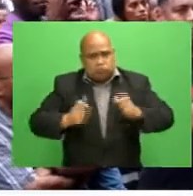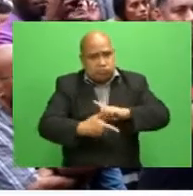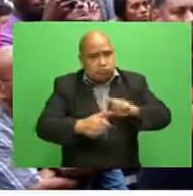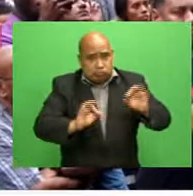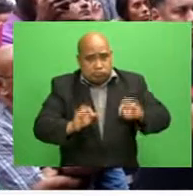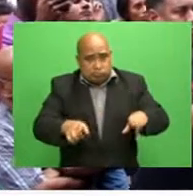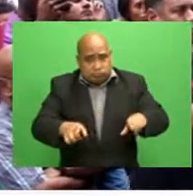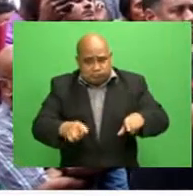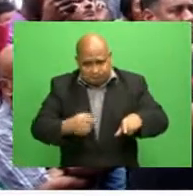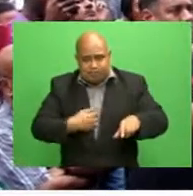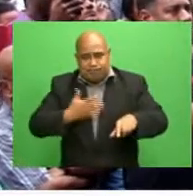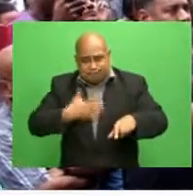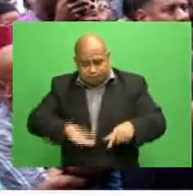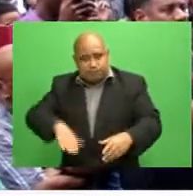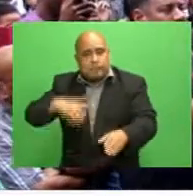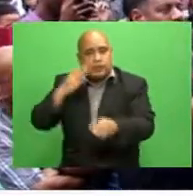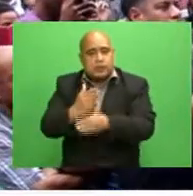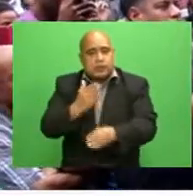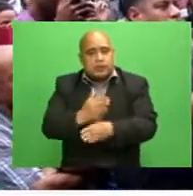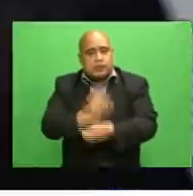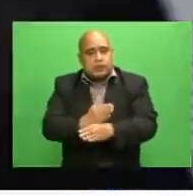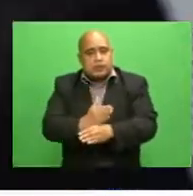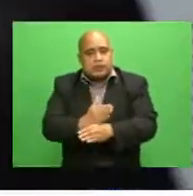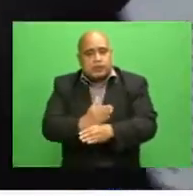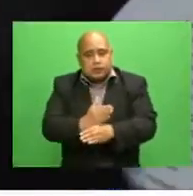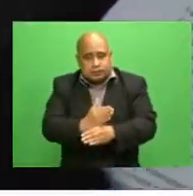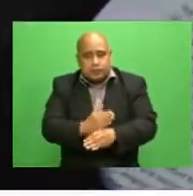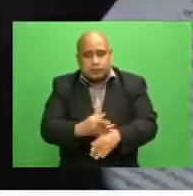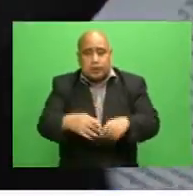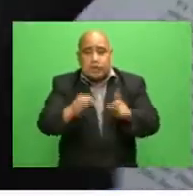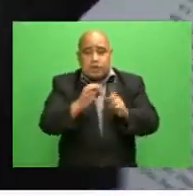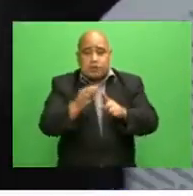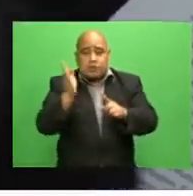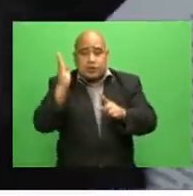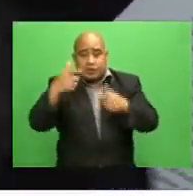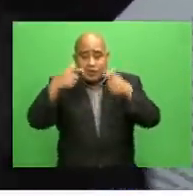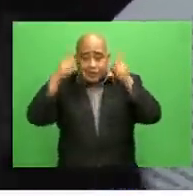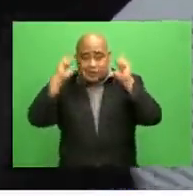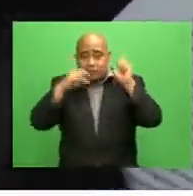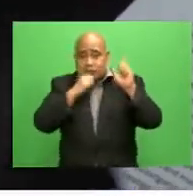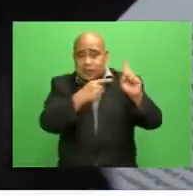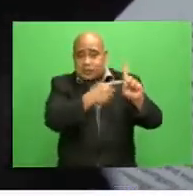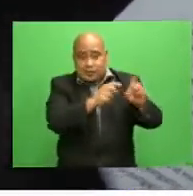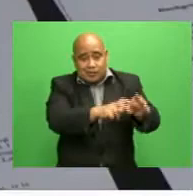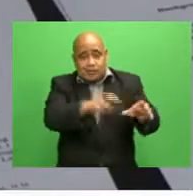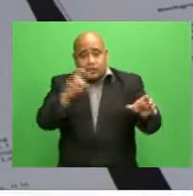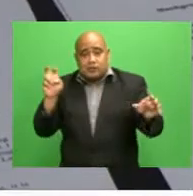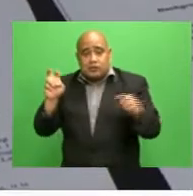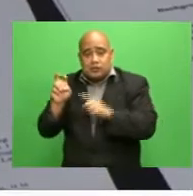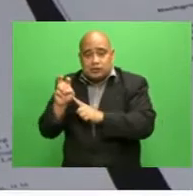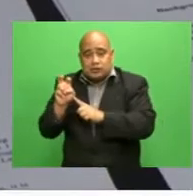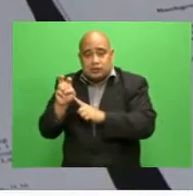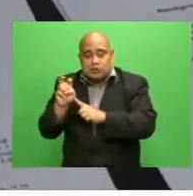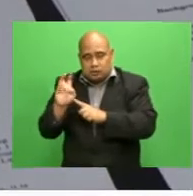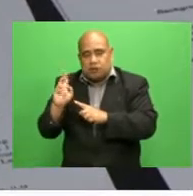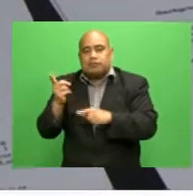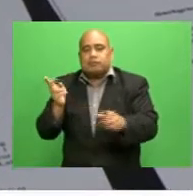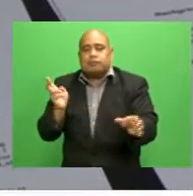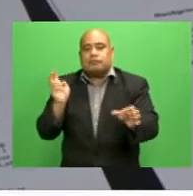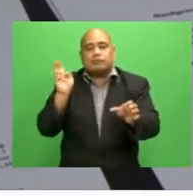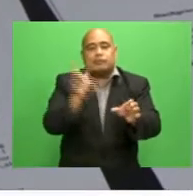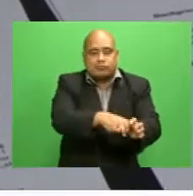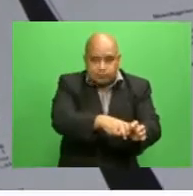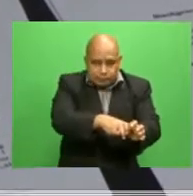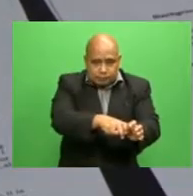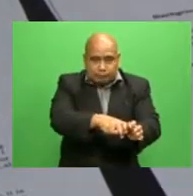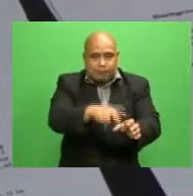Professor Ahluwalia was suspended based on this report, but was reinstated soon after. He told FBC News then that he would let the council